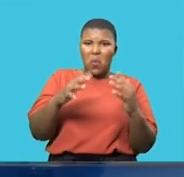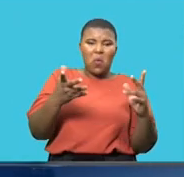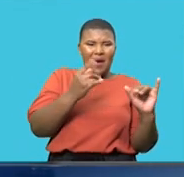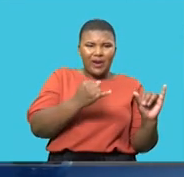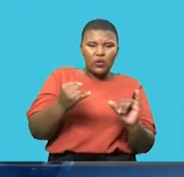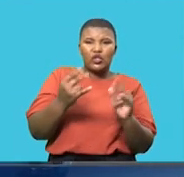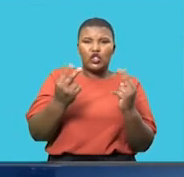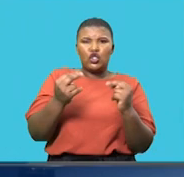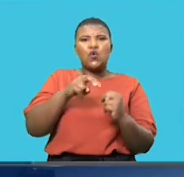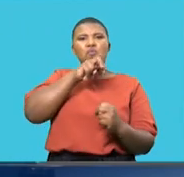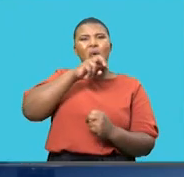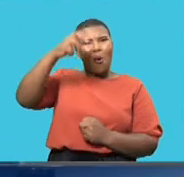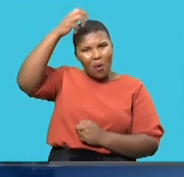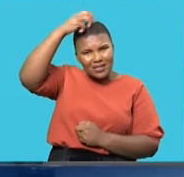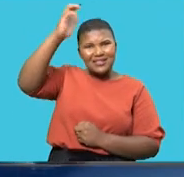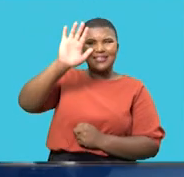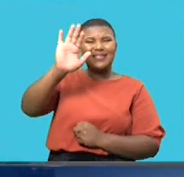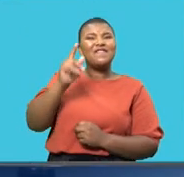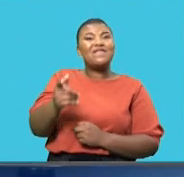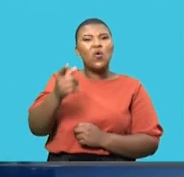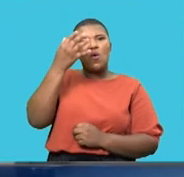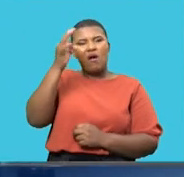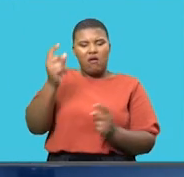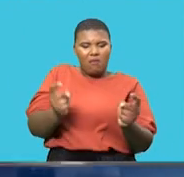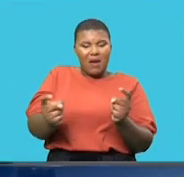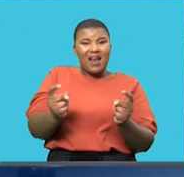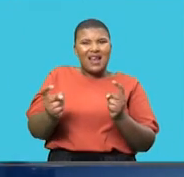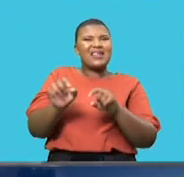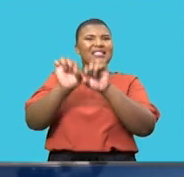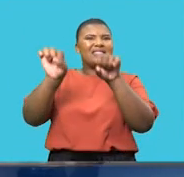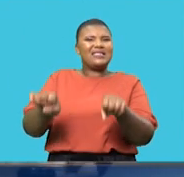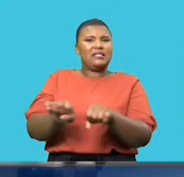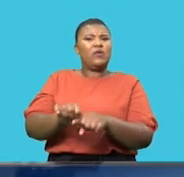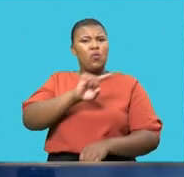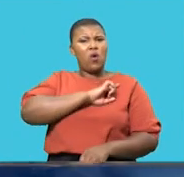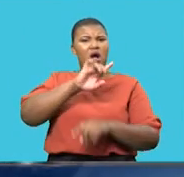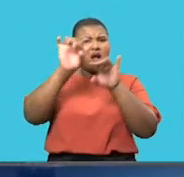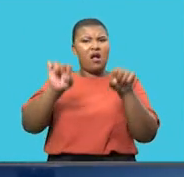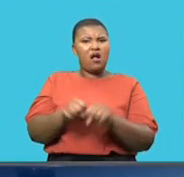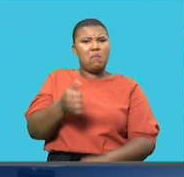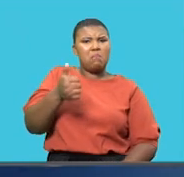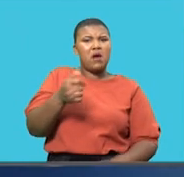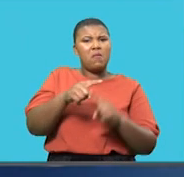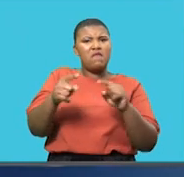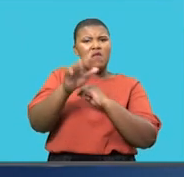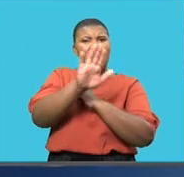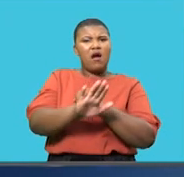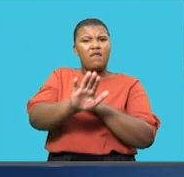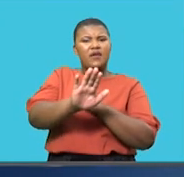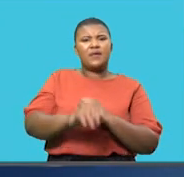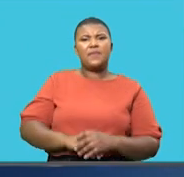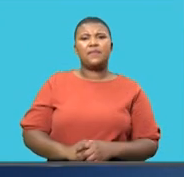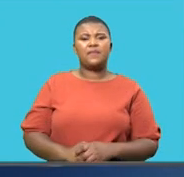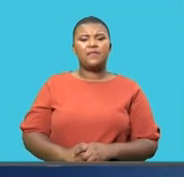introduce ubukhosi as a governing system, because it's a tried and tested governing system of the continent. So